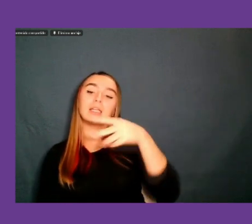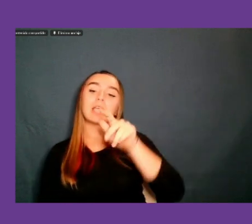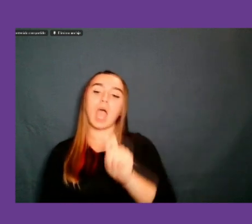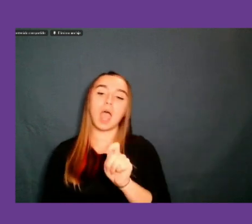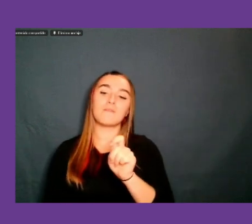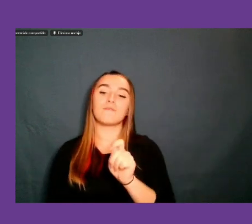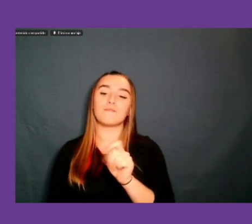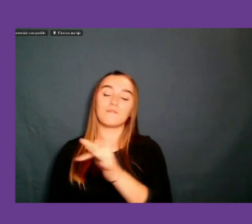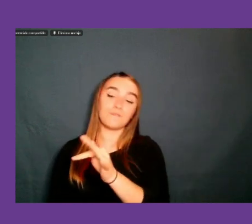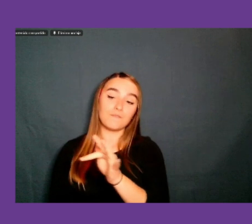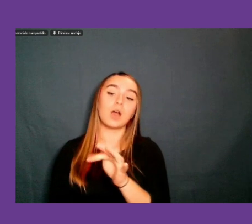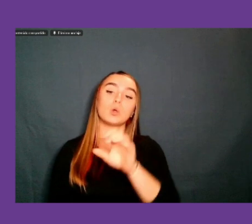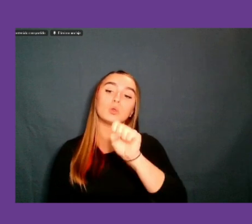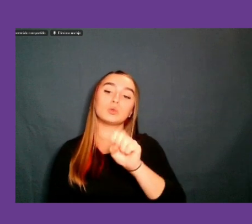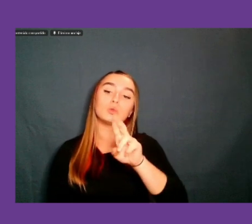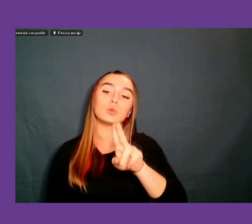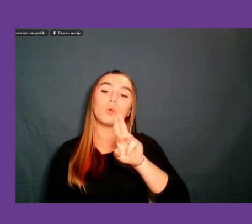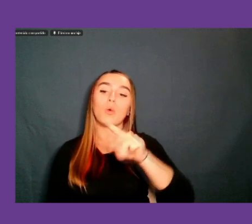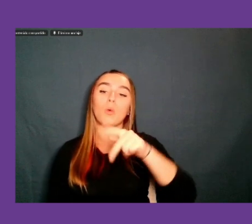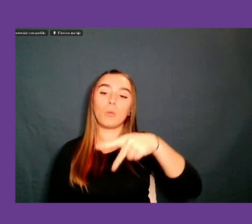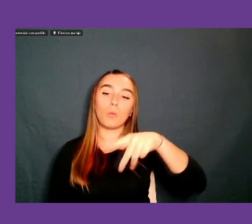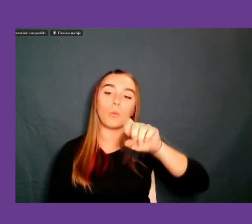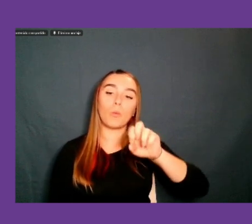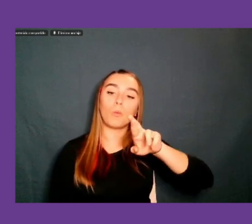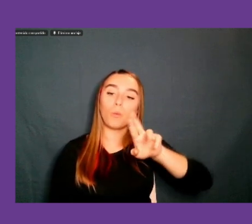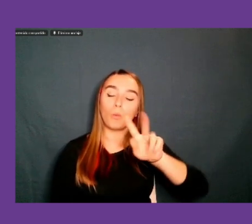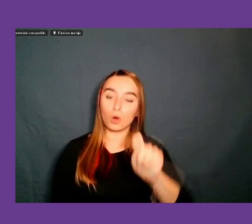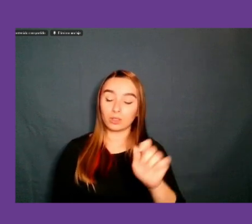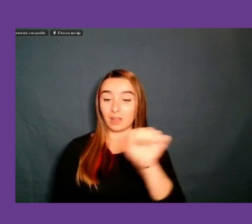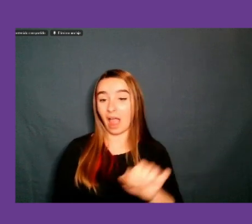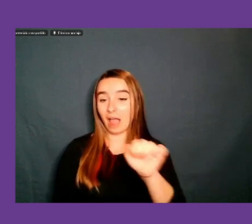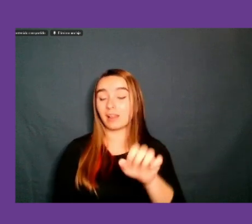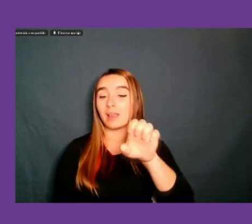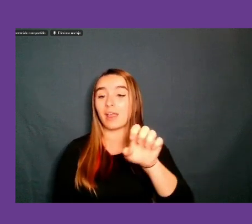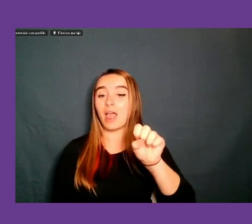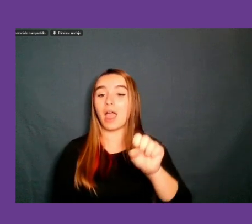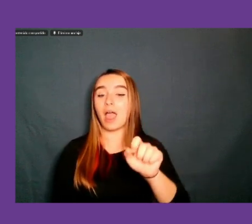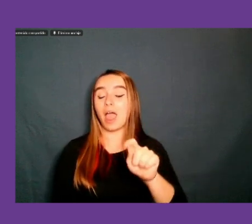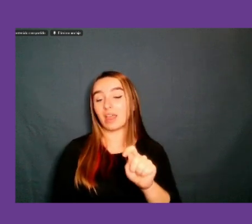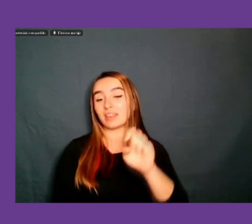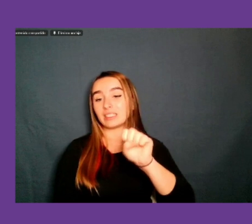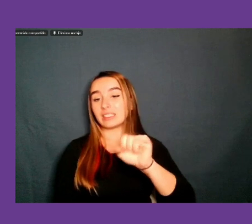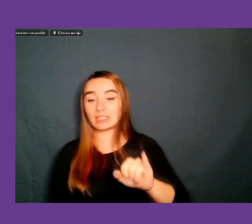hfsupport@etsy.org. You can also email me and I'll make sure that it will be sent to Etsy. But that means that also people who are not part